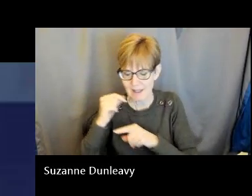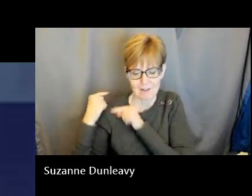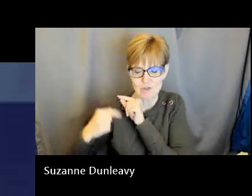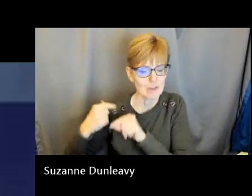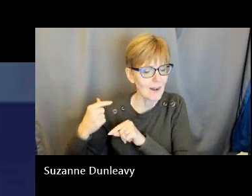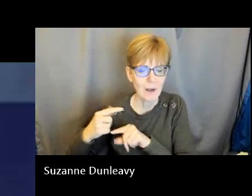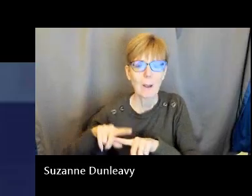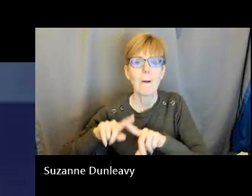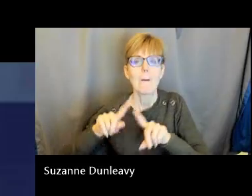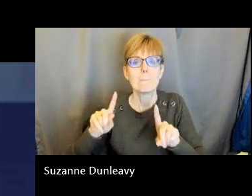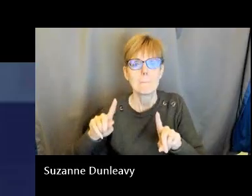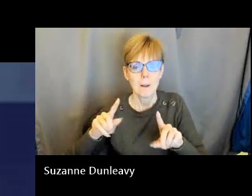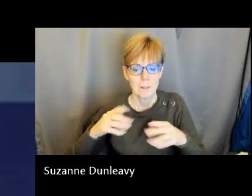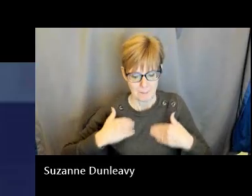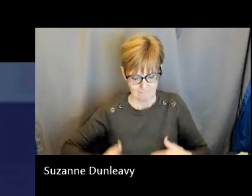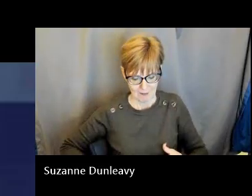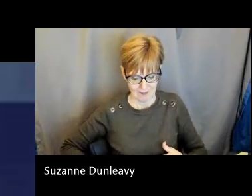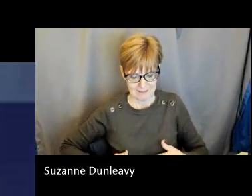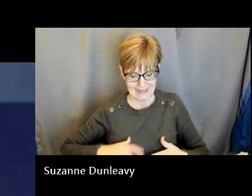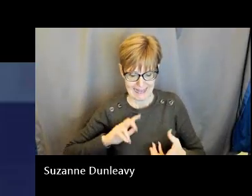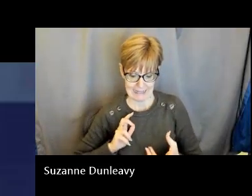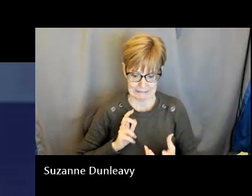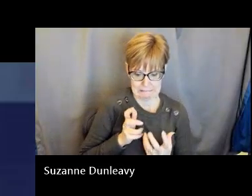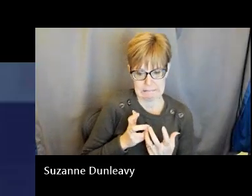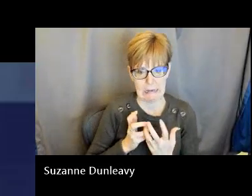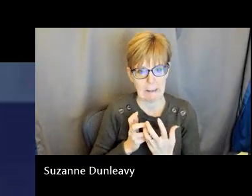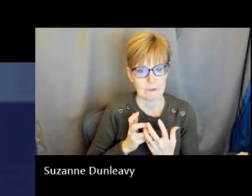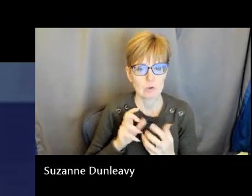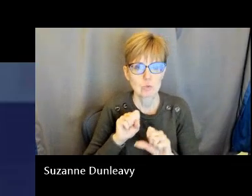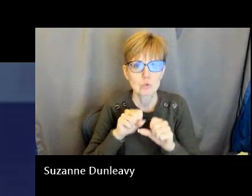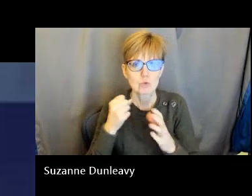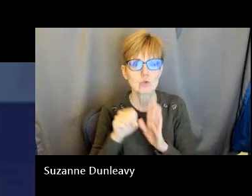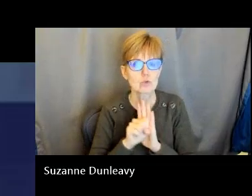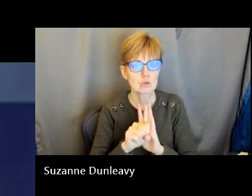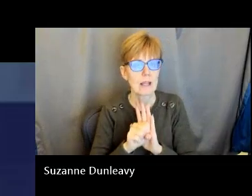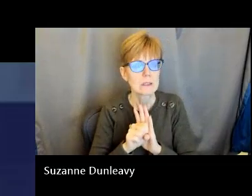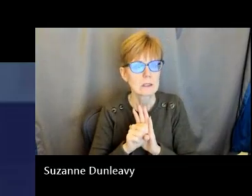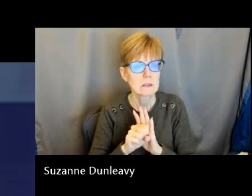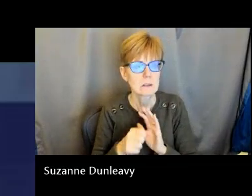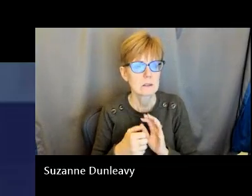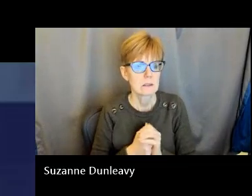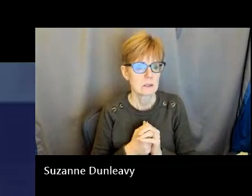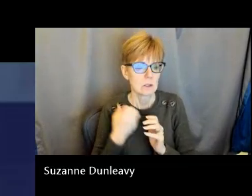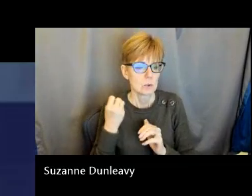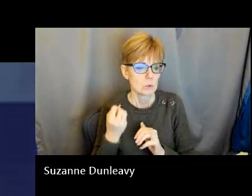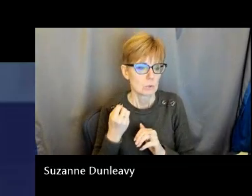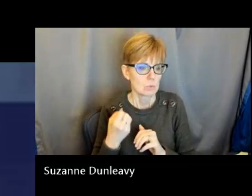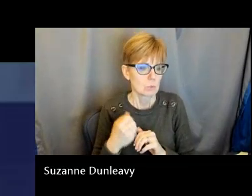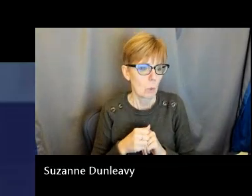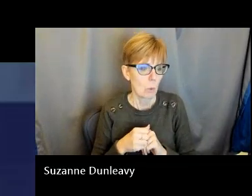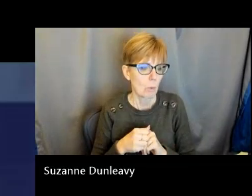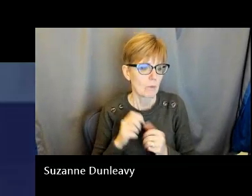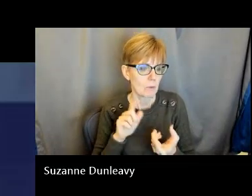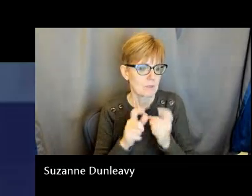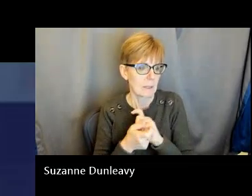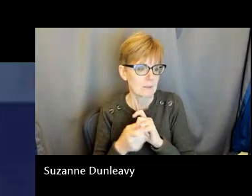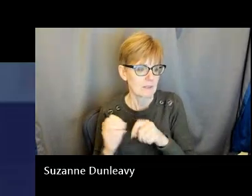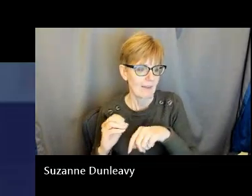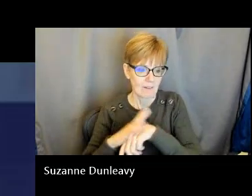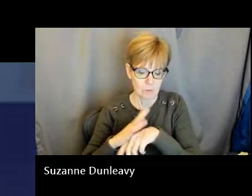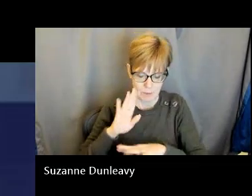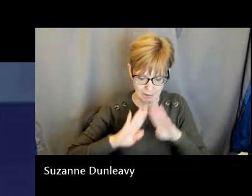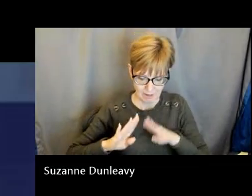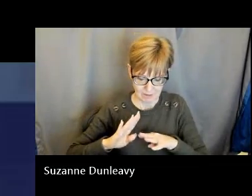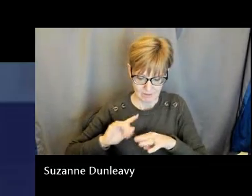can influence the biology of the next generation. So there's really interesting research that's exploring historical trauma, and it looks